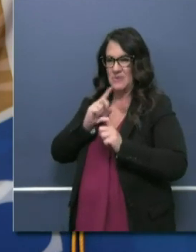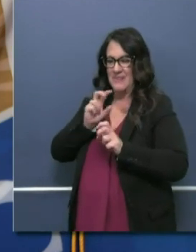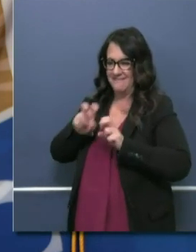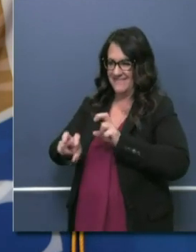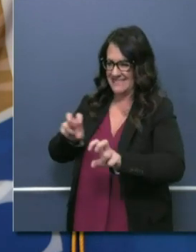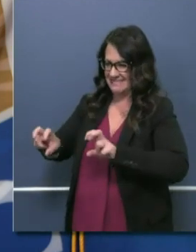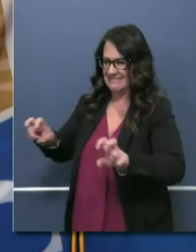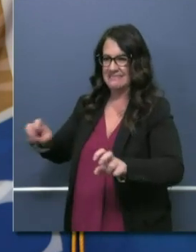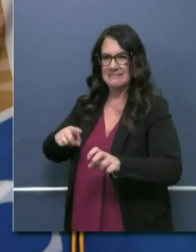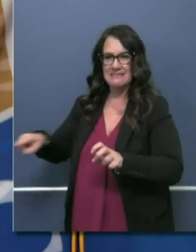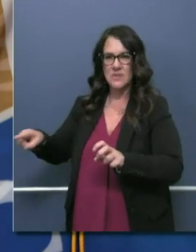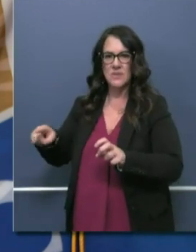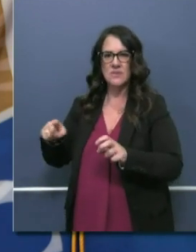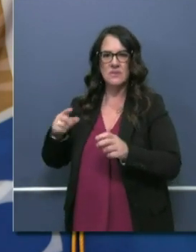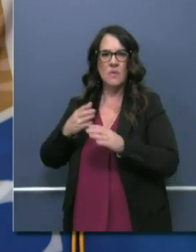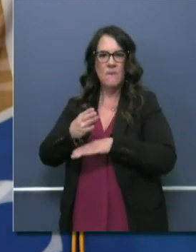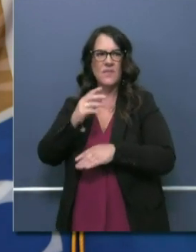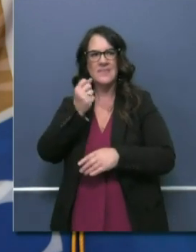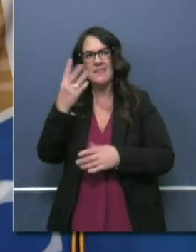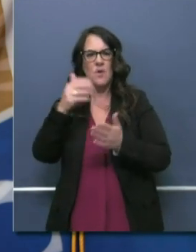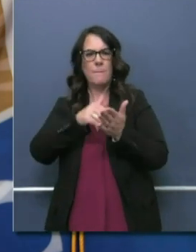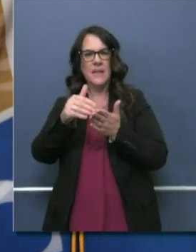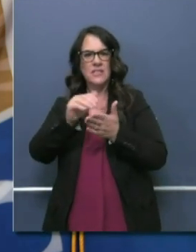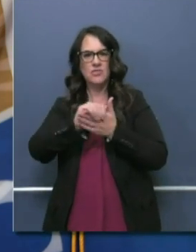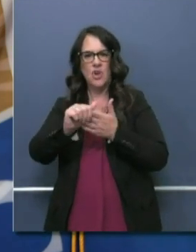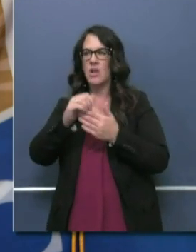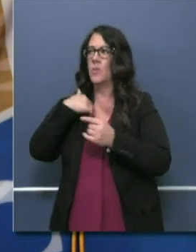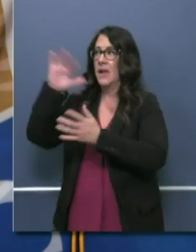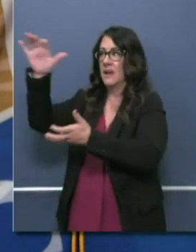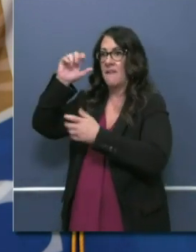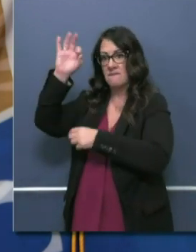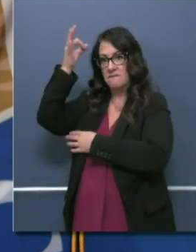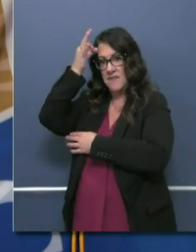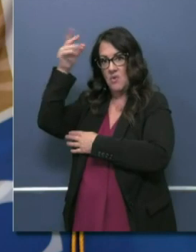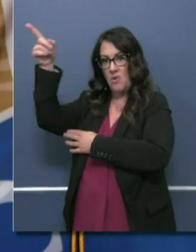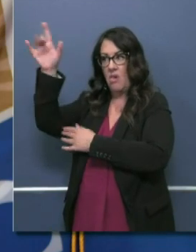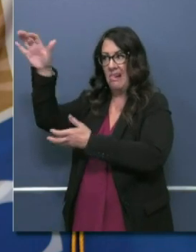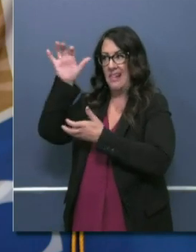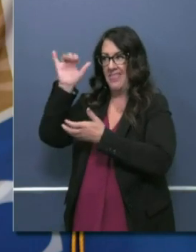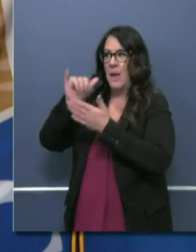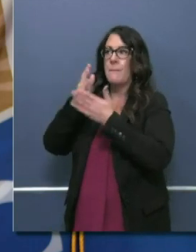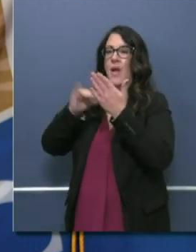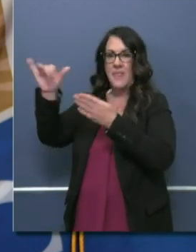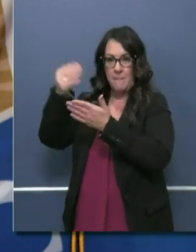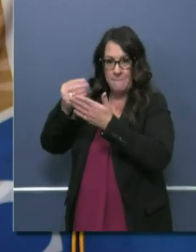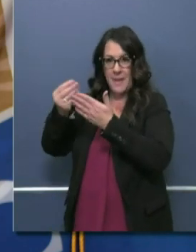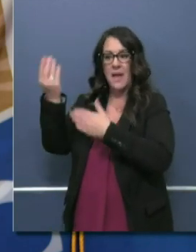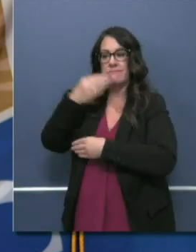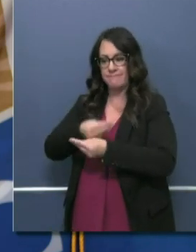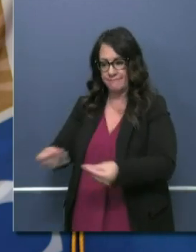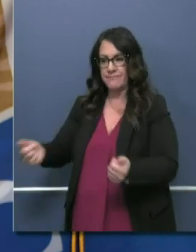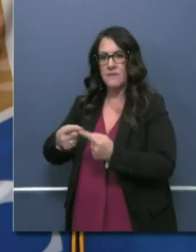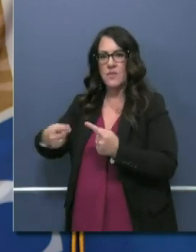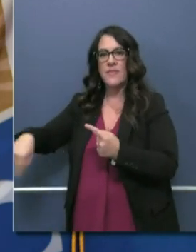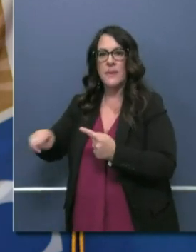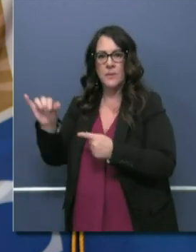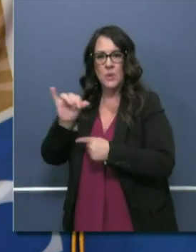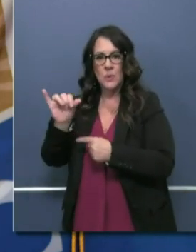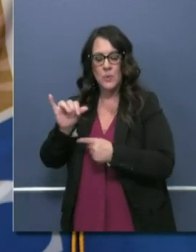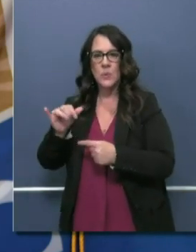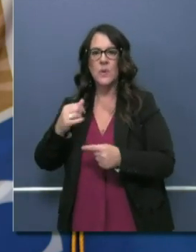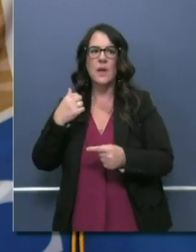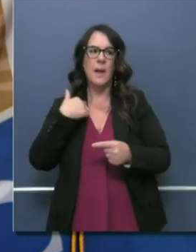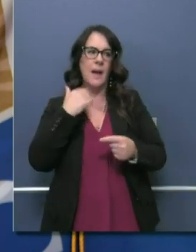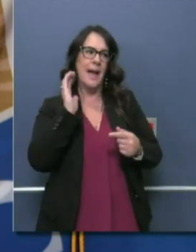$350 million we're pulling down from the CARES Act that I'll be announcing by the 14th as part of the May revise of the state